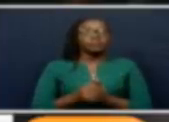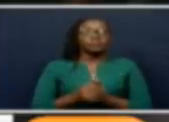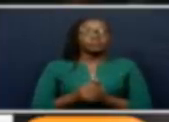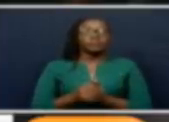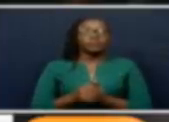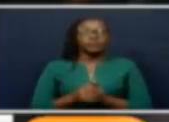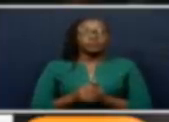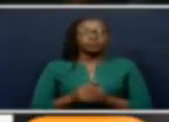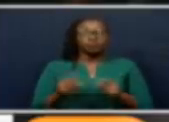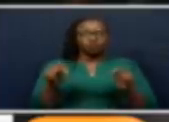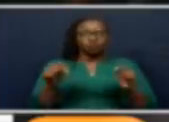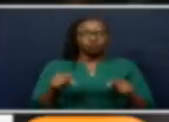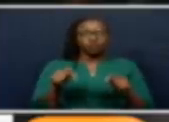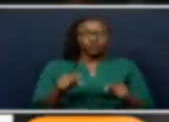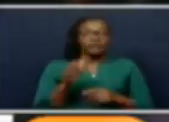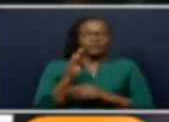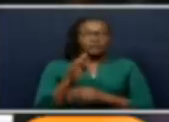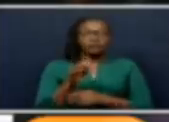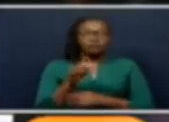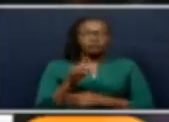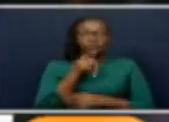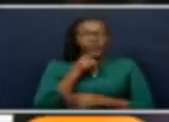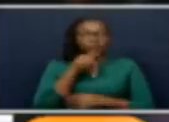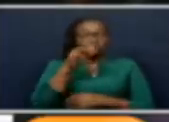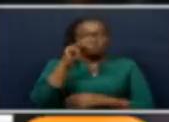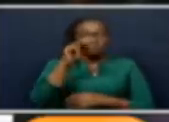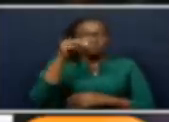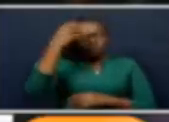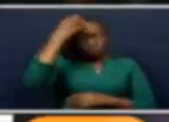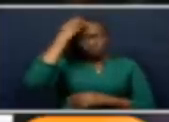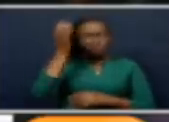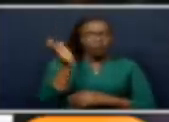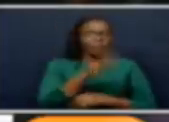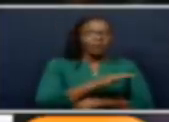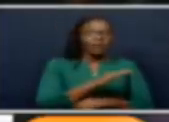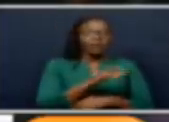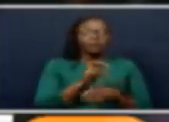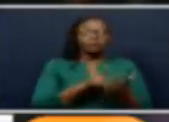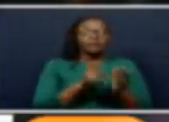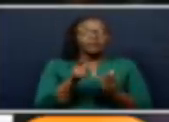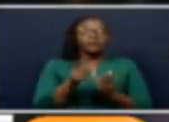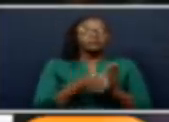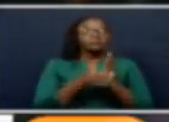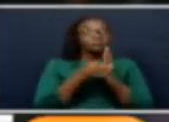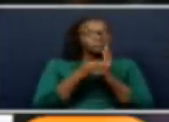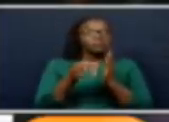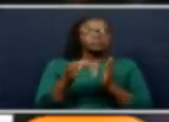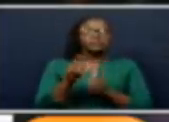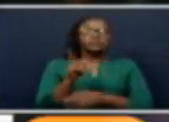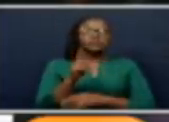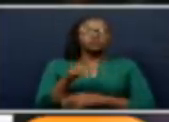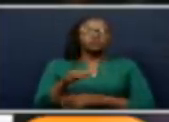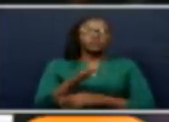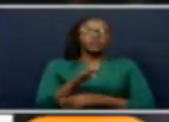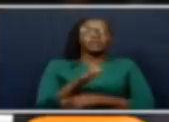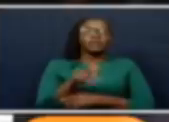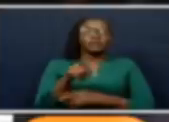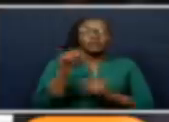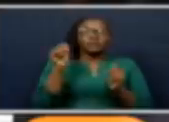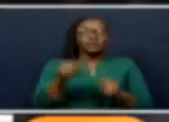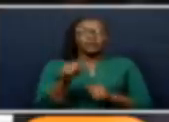today, he's the most popular person in Nairobi. What are you talking, Jeff? Huh? Yes, because he has been made one. He can beat